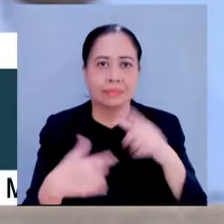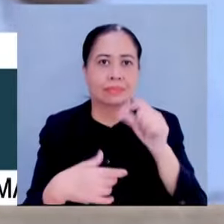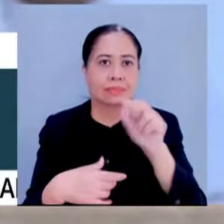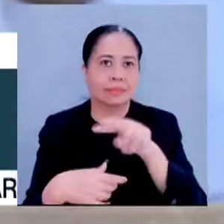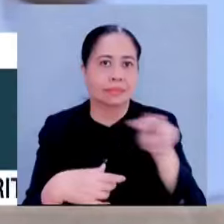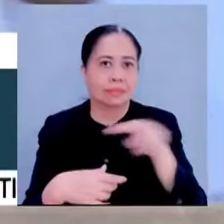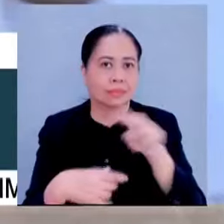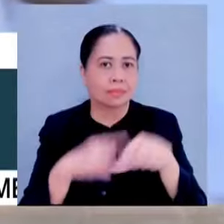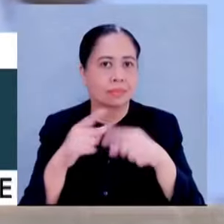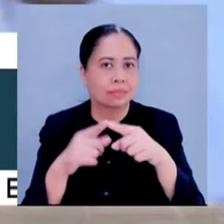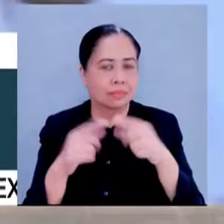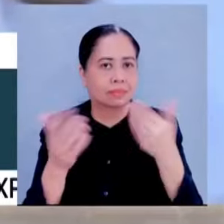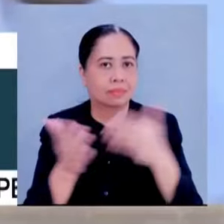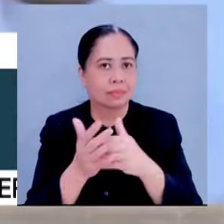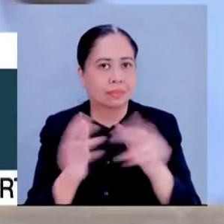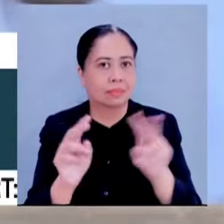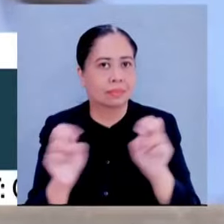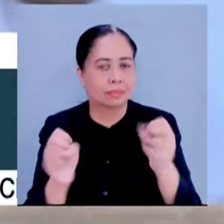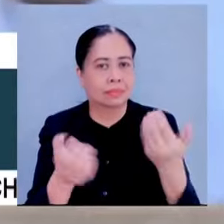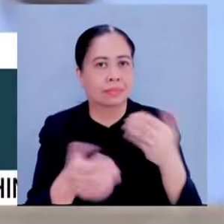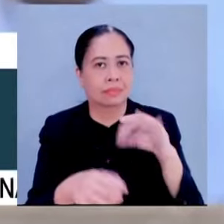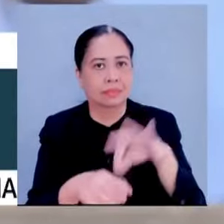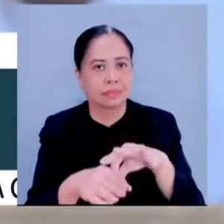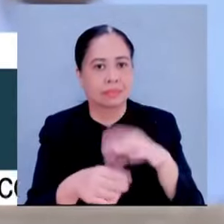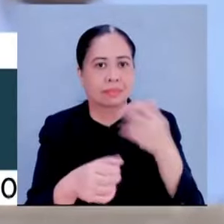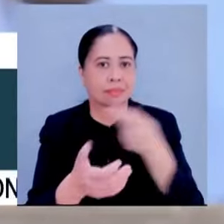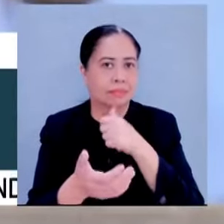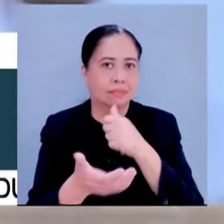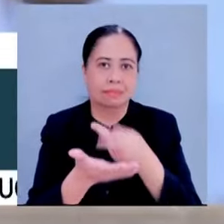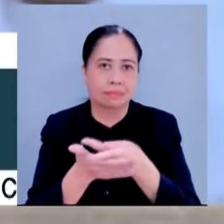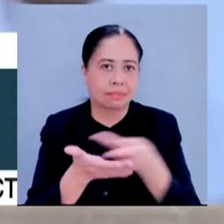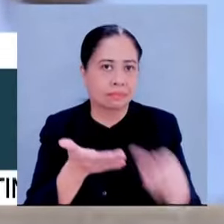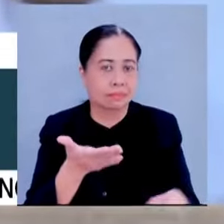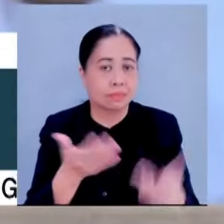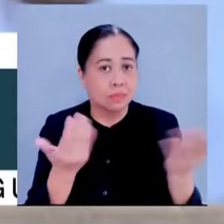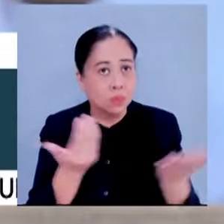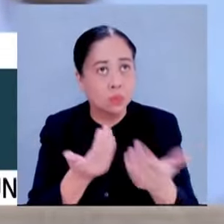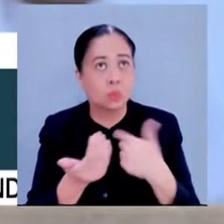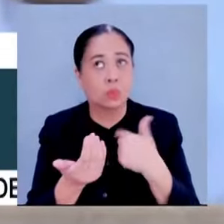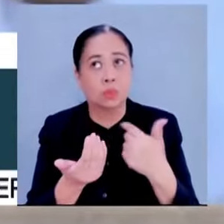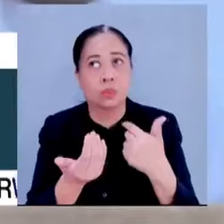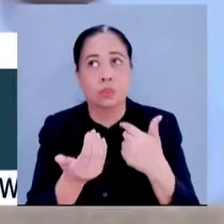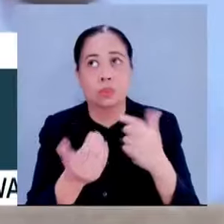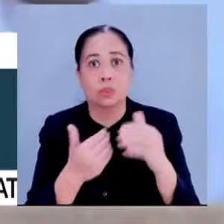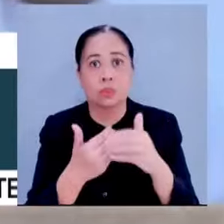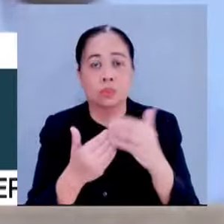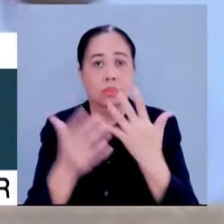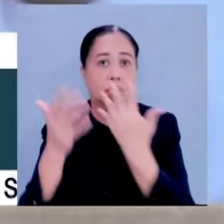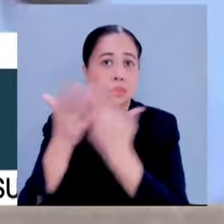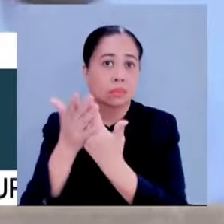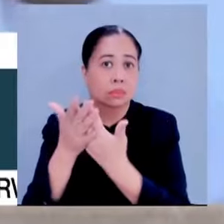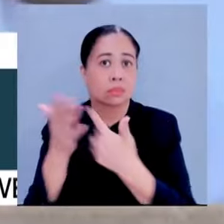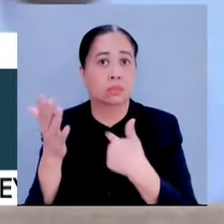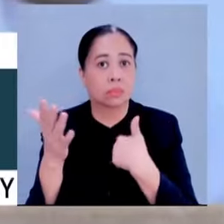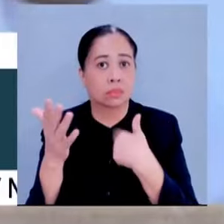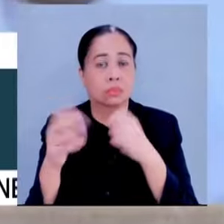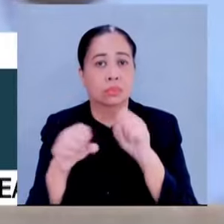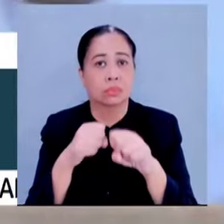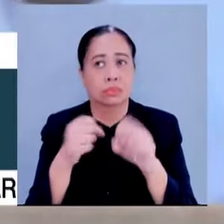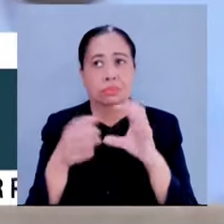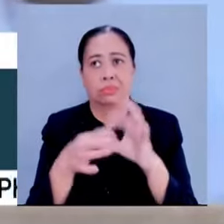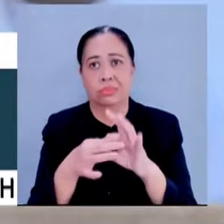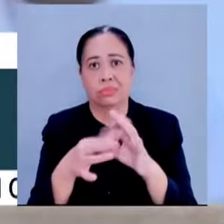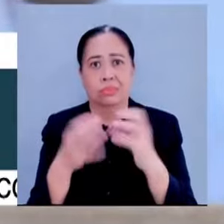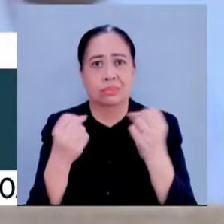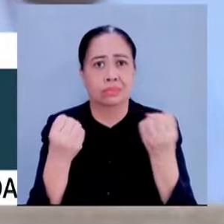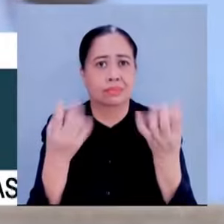when I ran for re-election, I did not make it. I was in detention, so there was lots